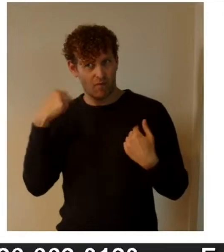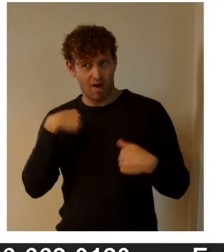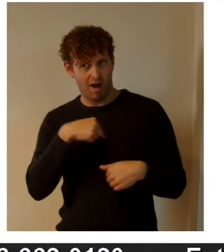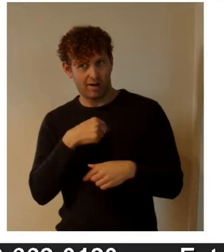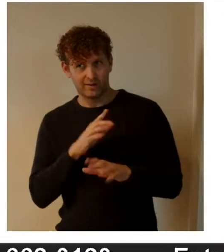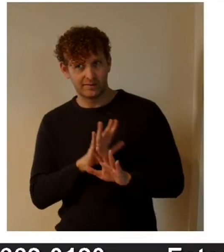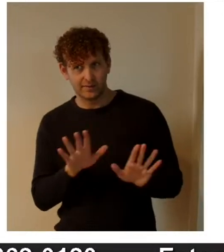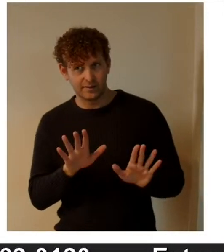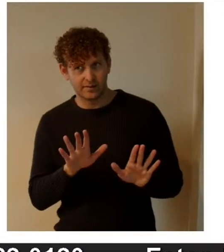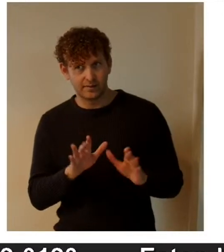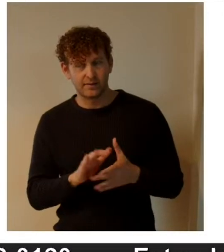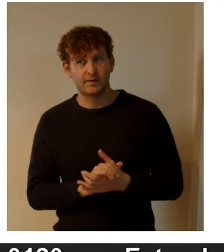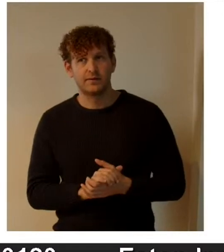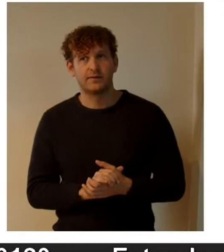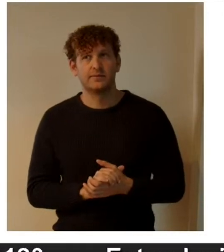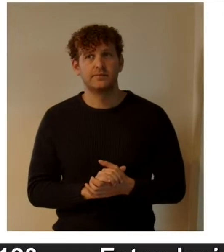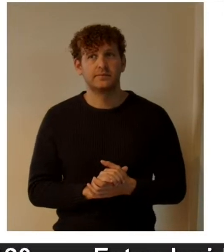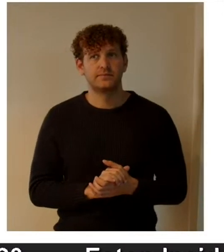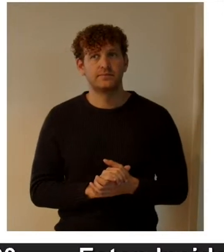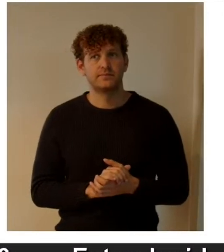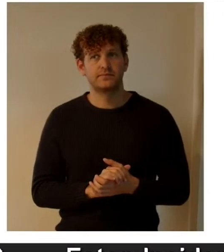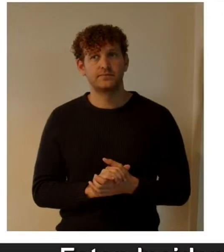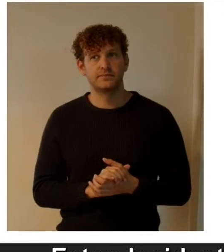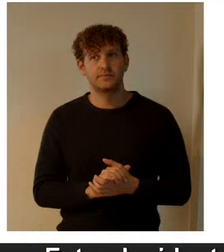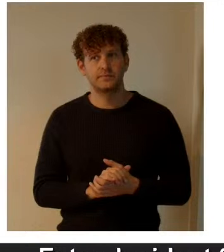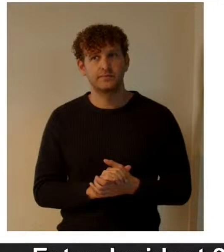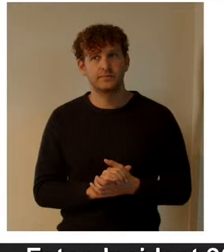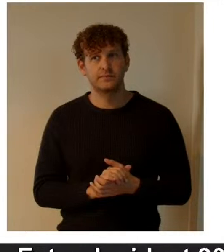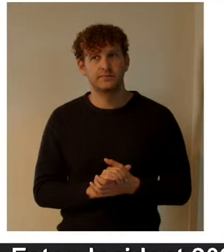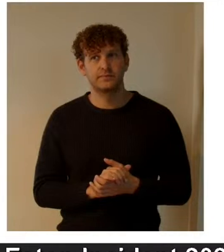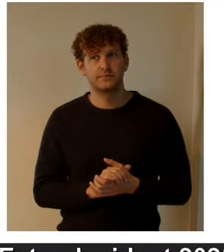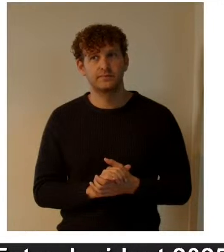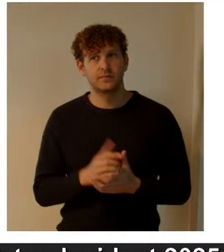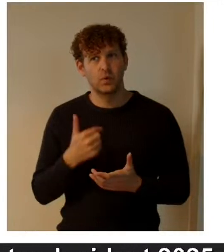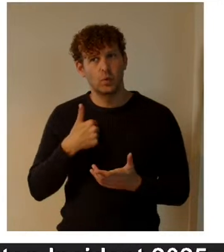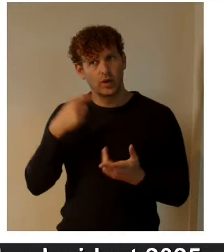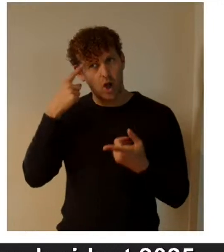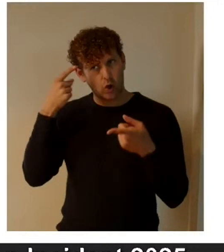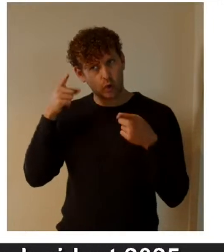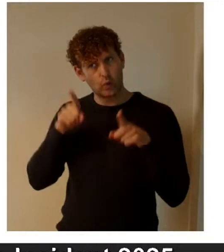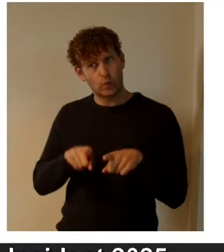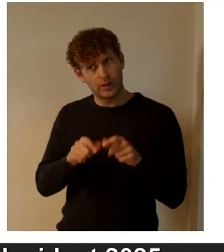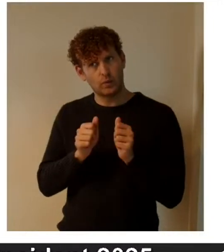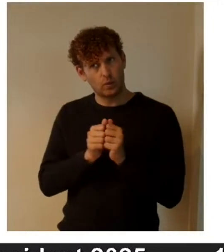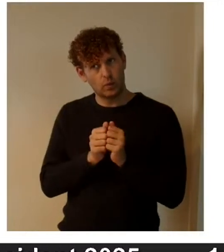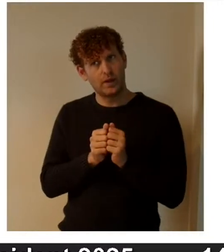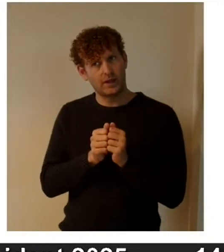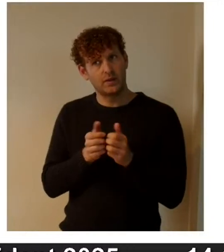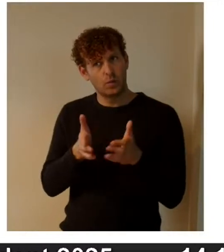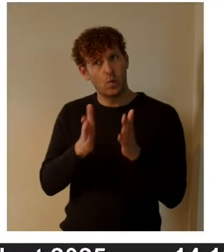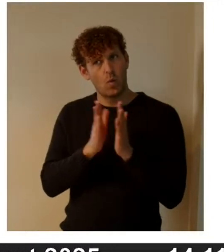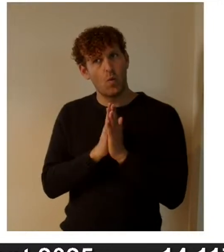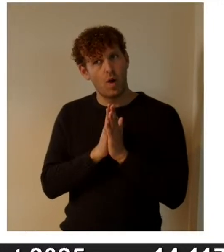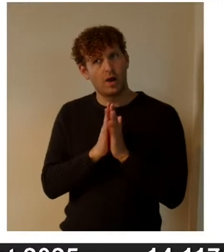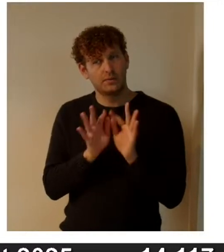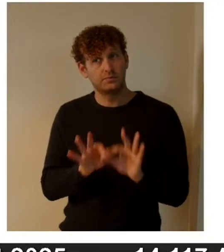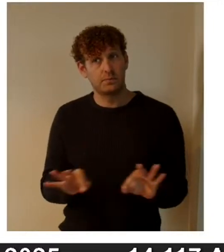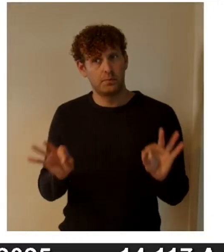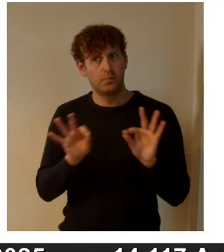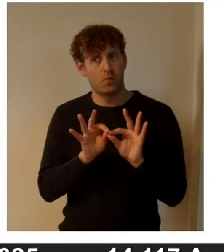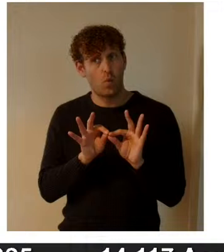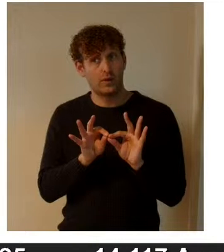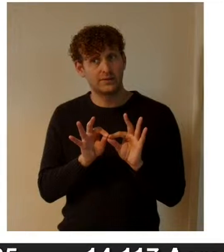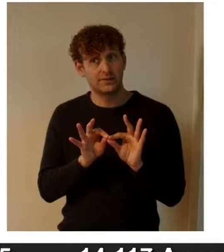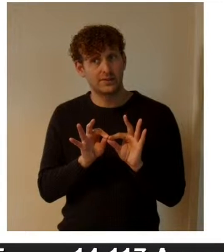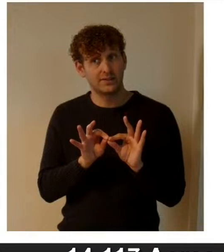today agrees and stands in support of this request. We also want to address an important matter: the spread of unverified